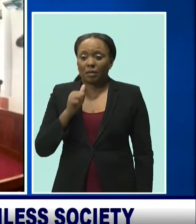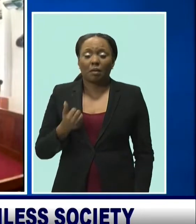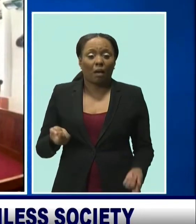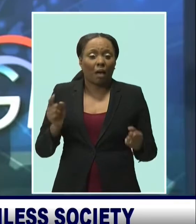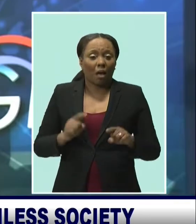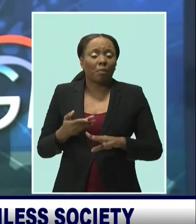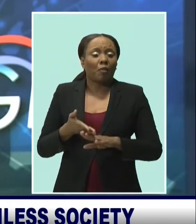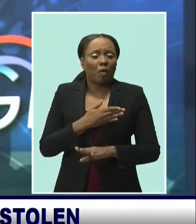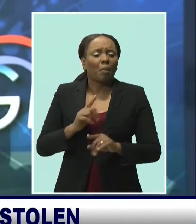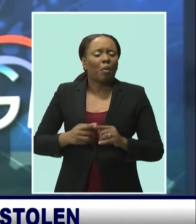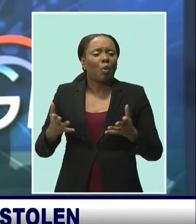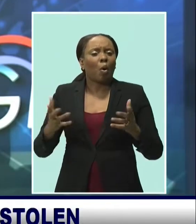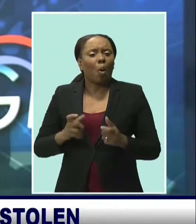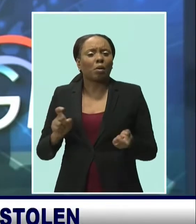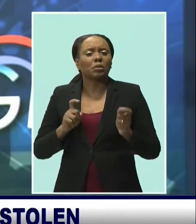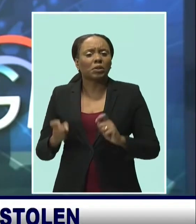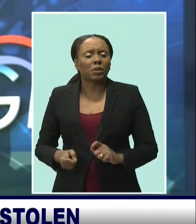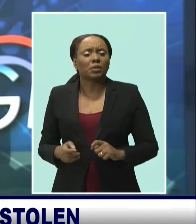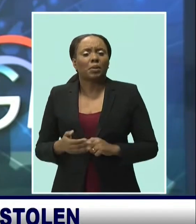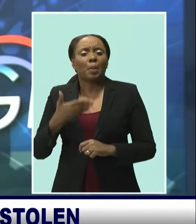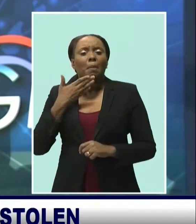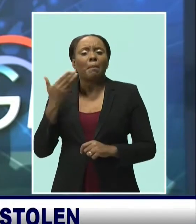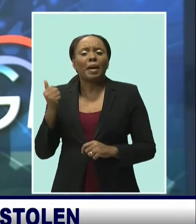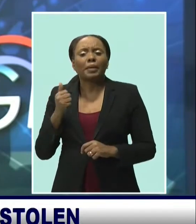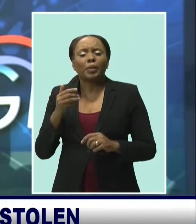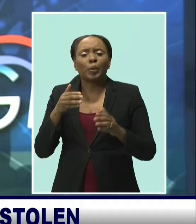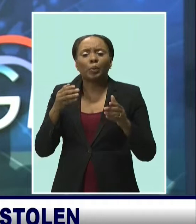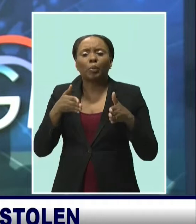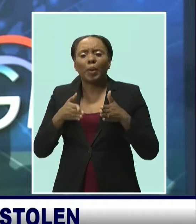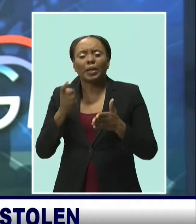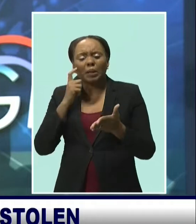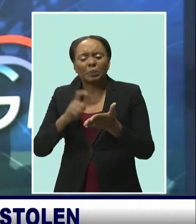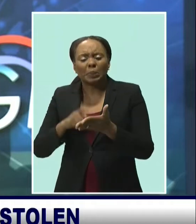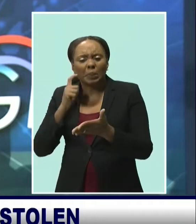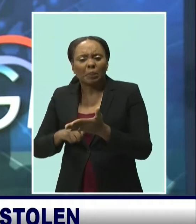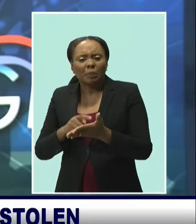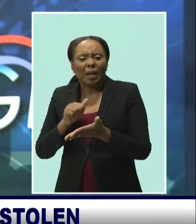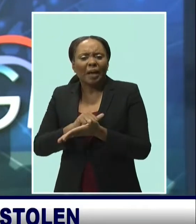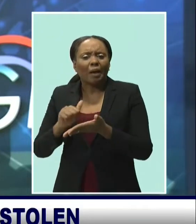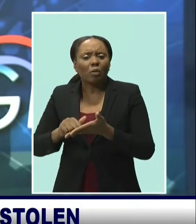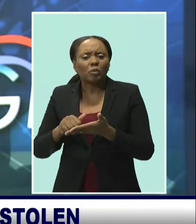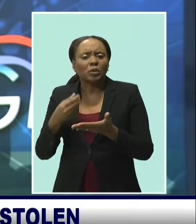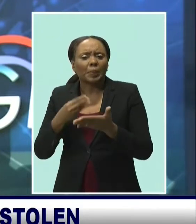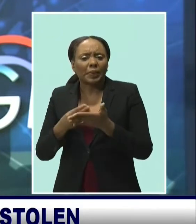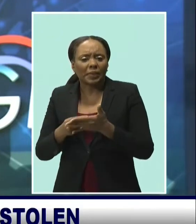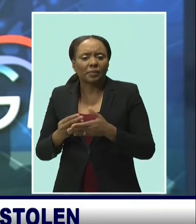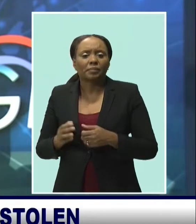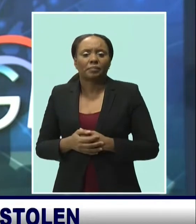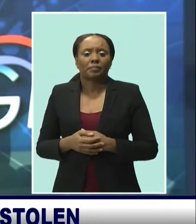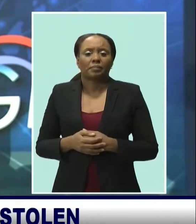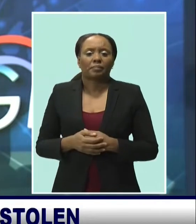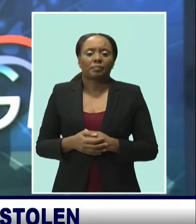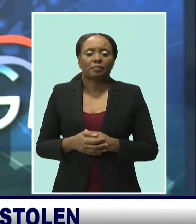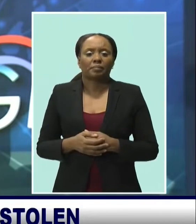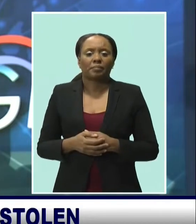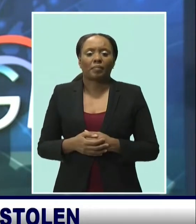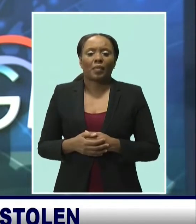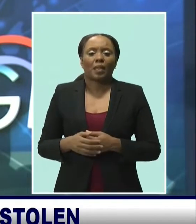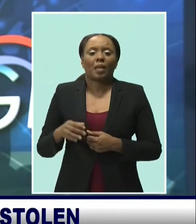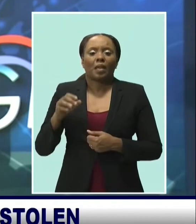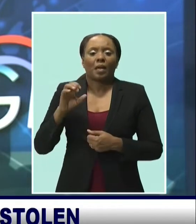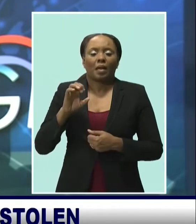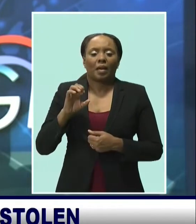accounting. The Residential Waste Collection Improvement Project of the Sanitation Service Authority has already hit a